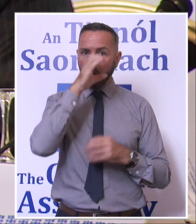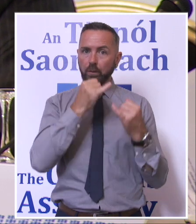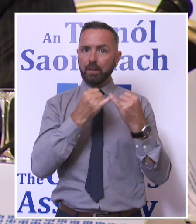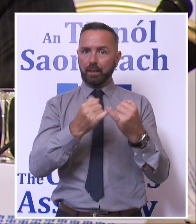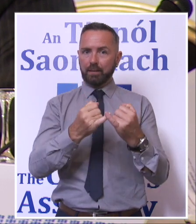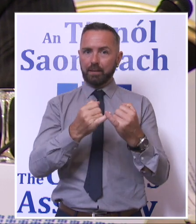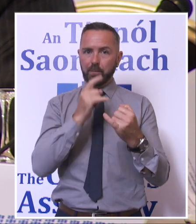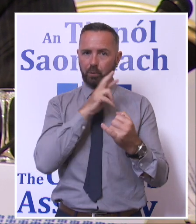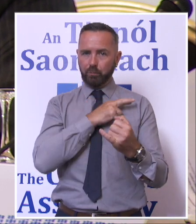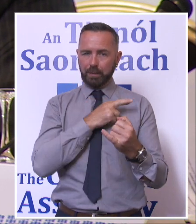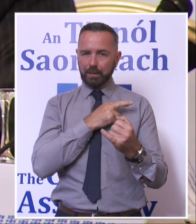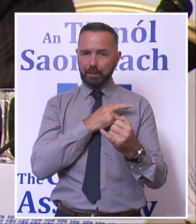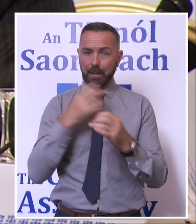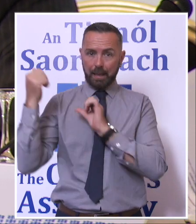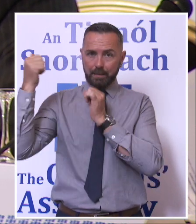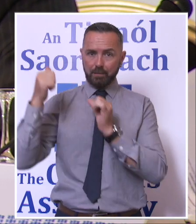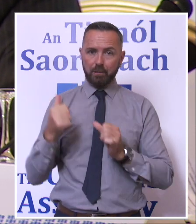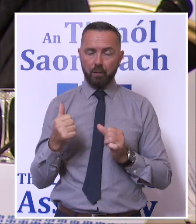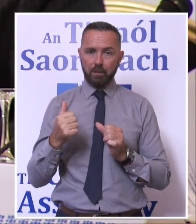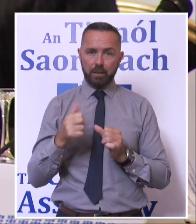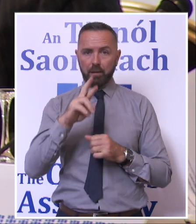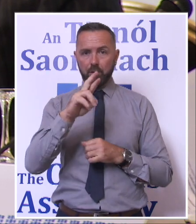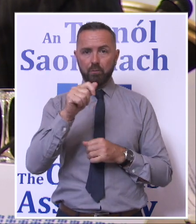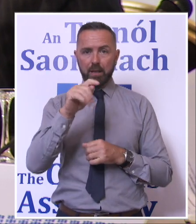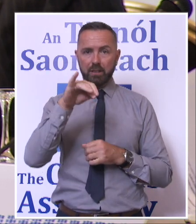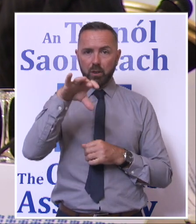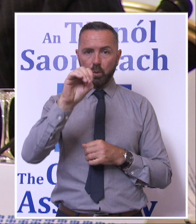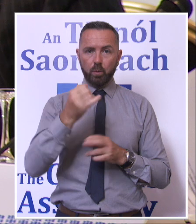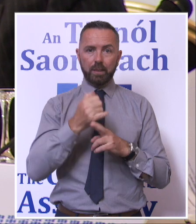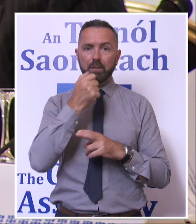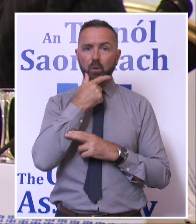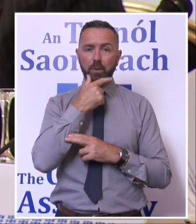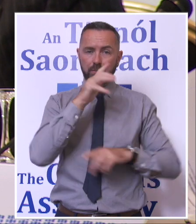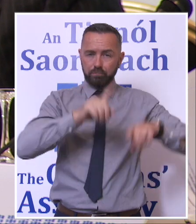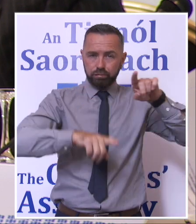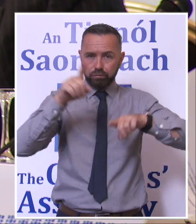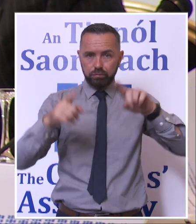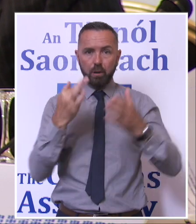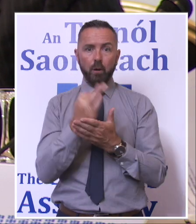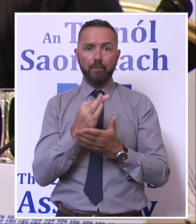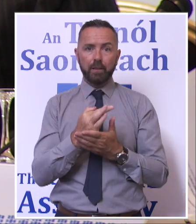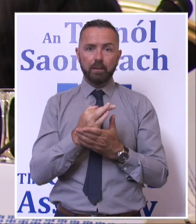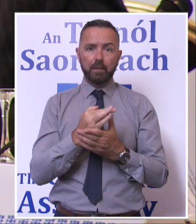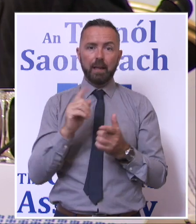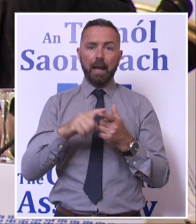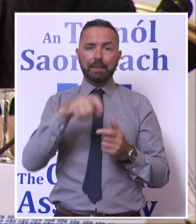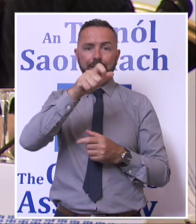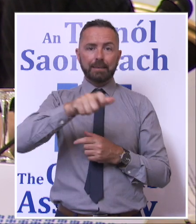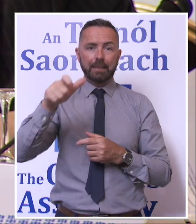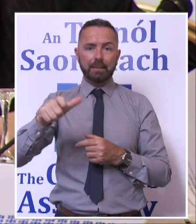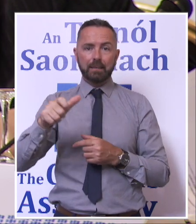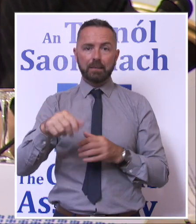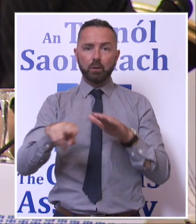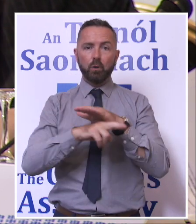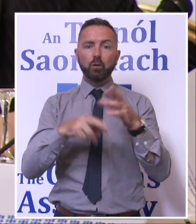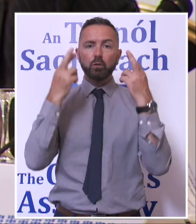noting that historically the citizen-councillor ratio in Dublin has been quite skewed, and citizens were very underrepresented in